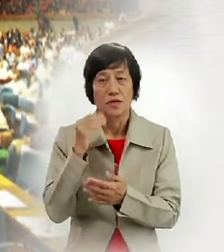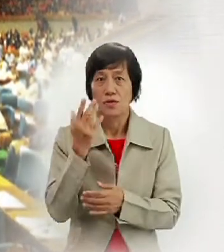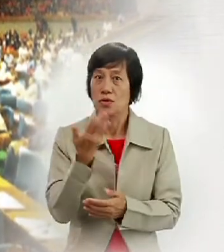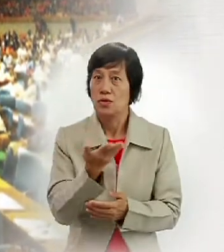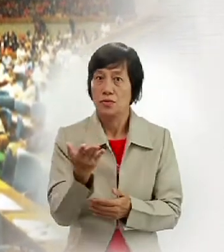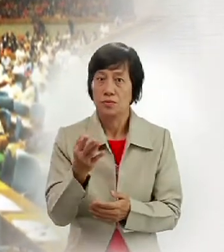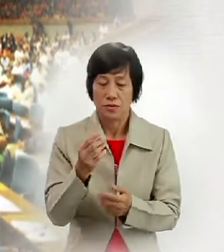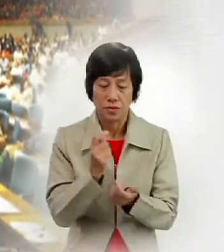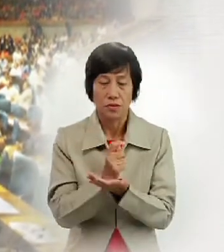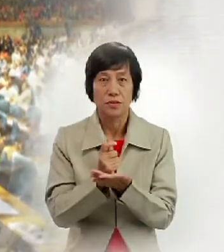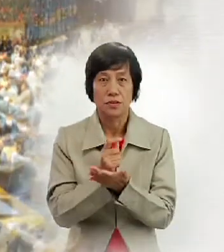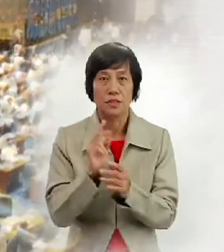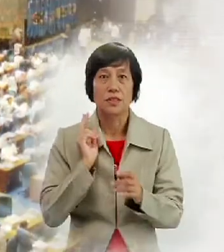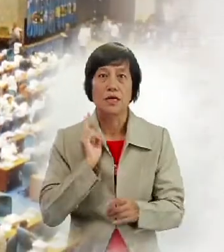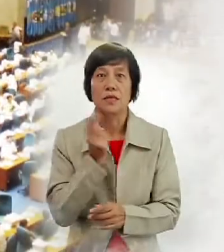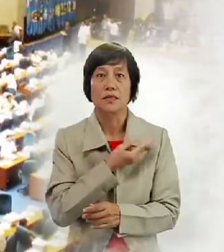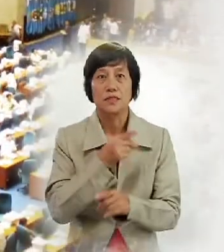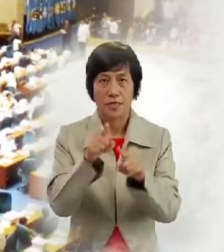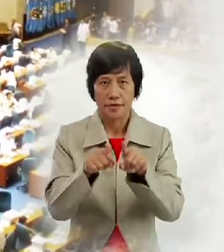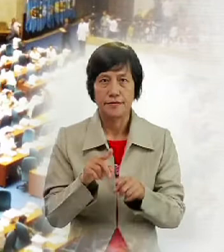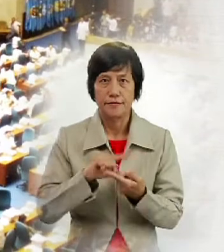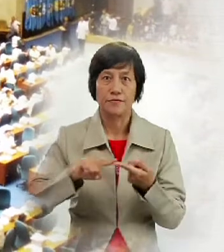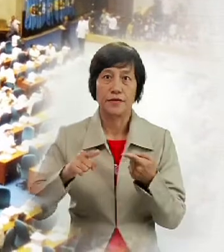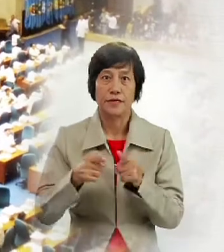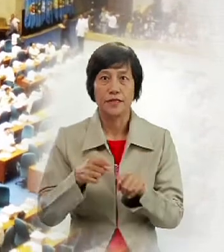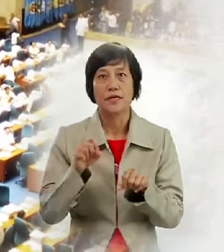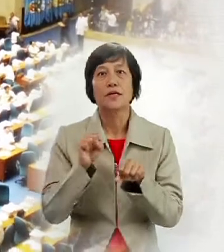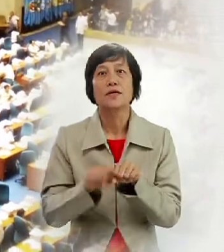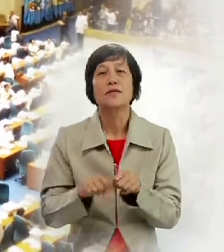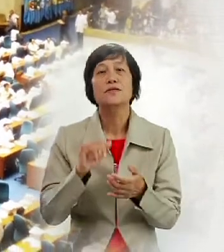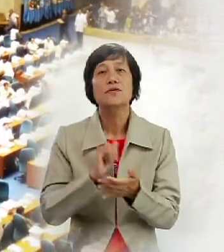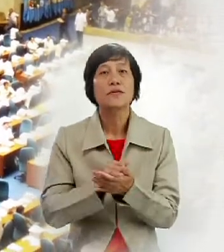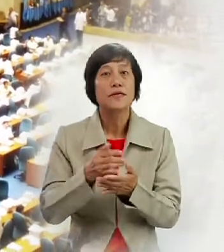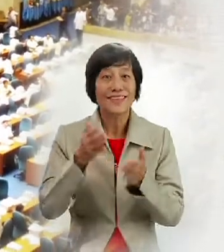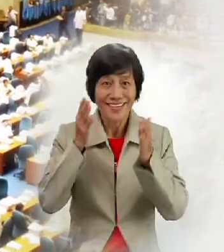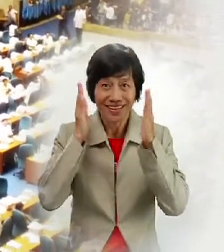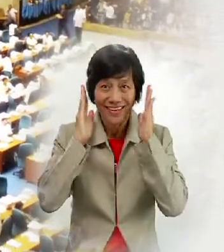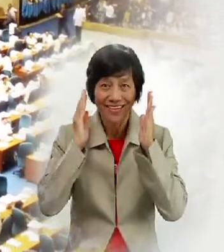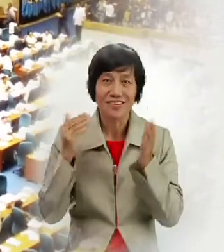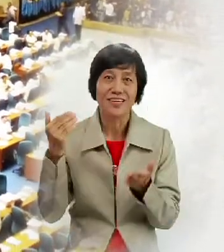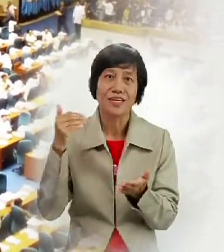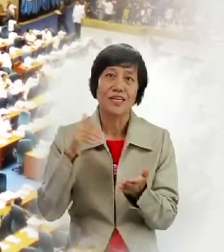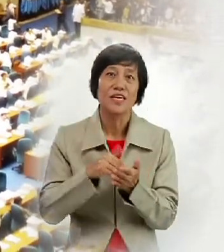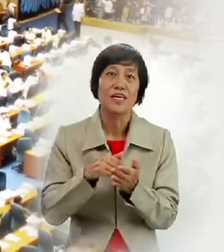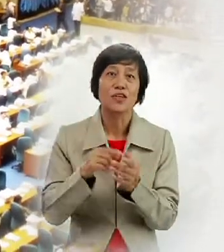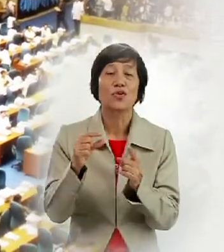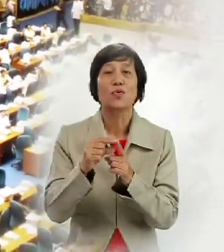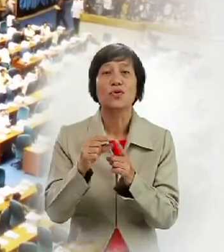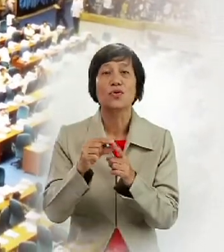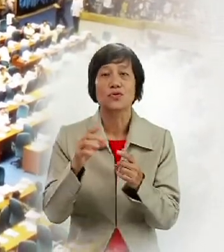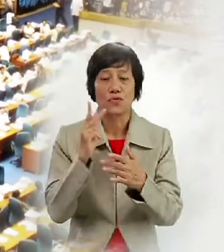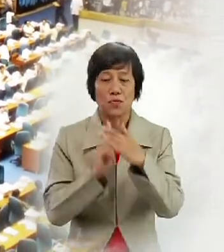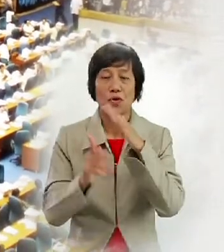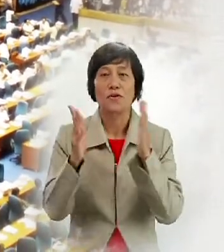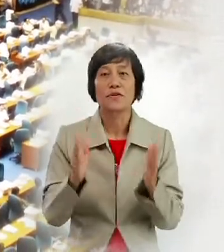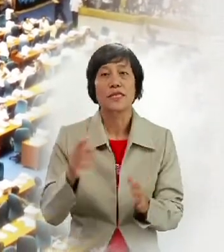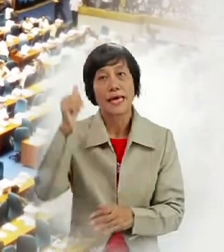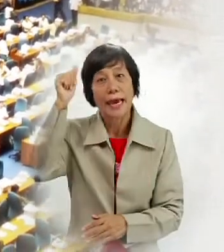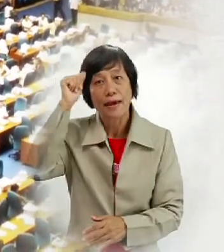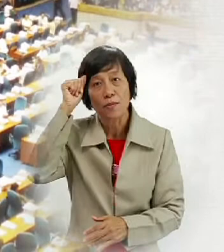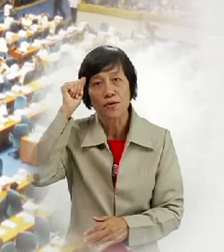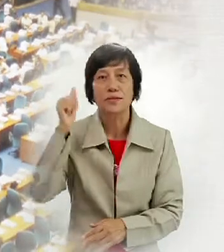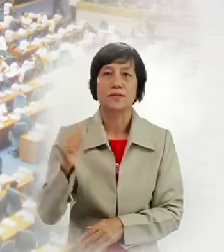friends, so that hearing, again, the words of the prophet Amos,